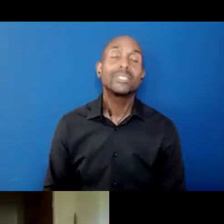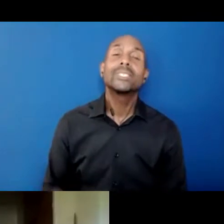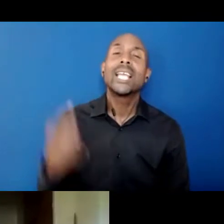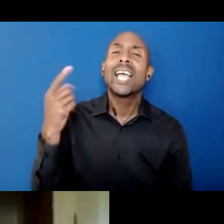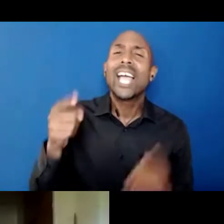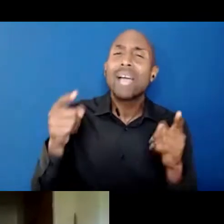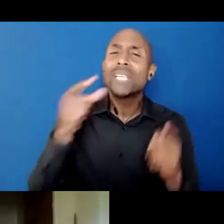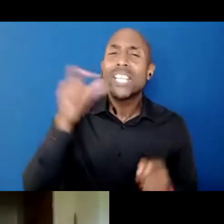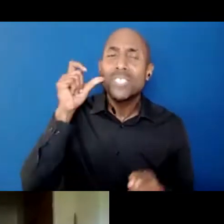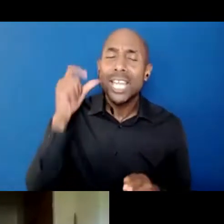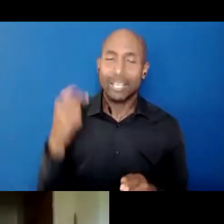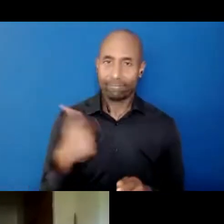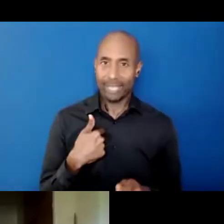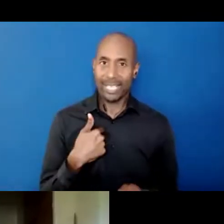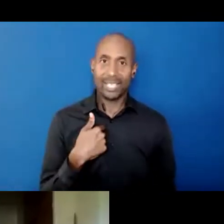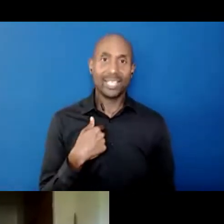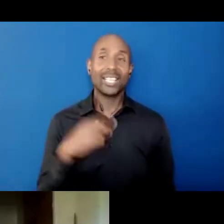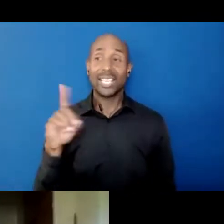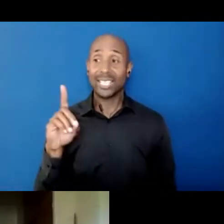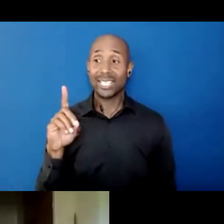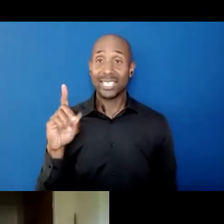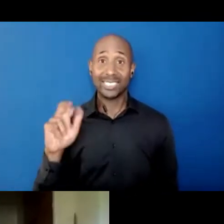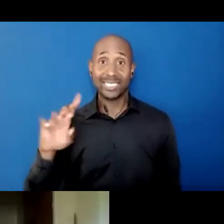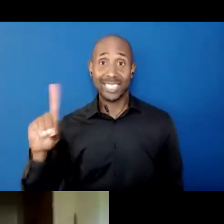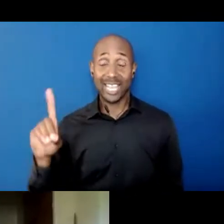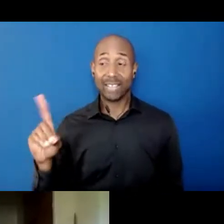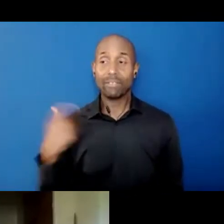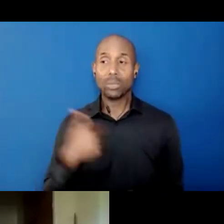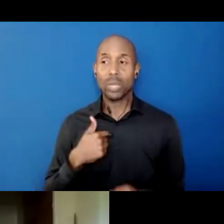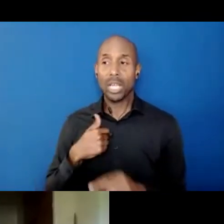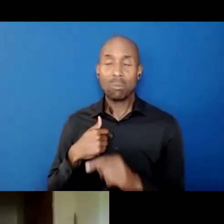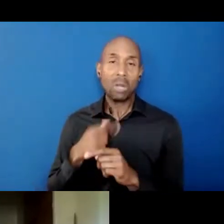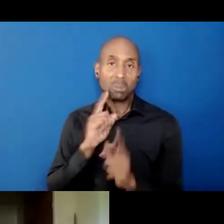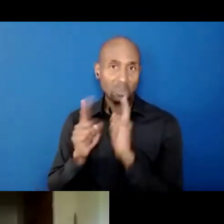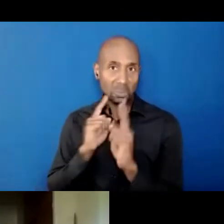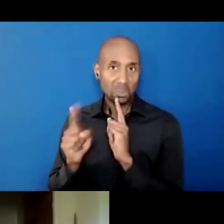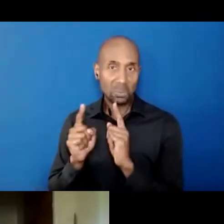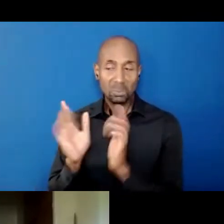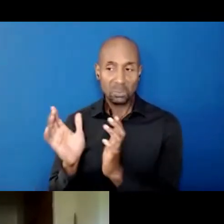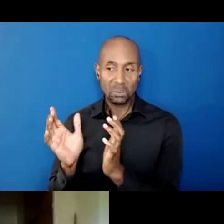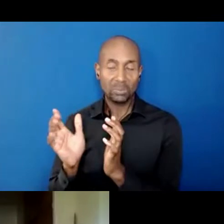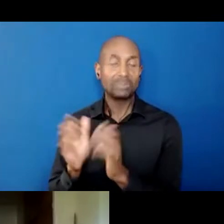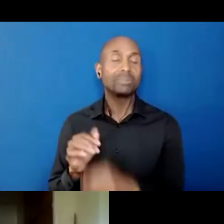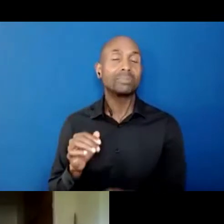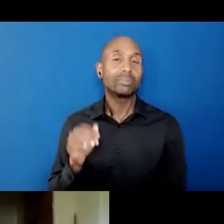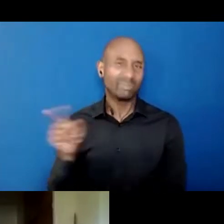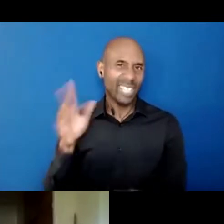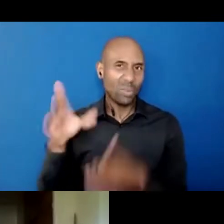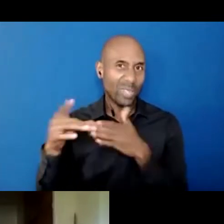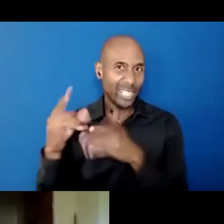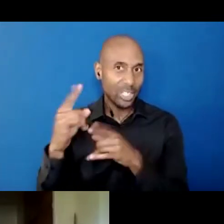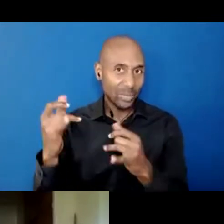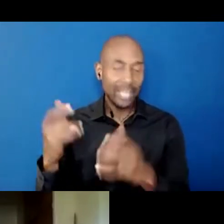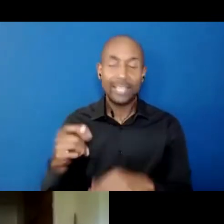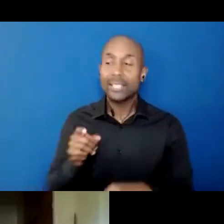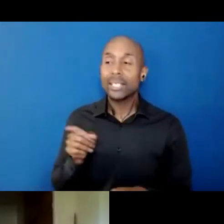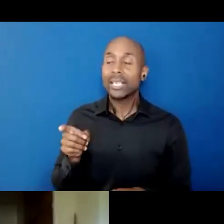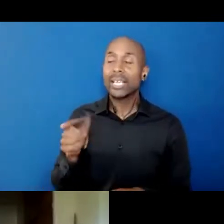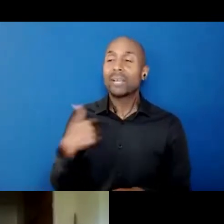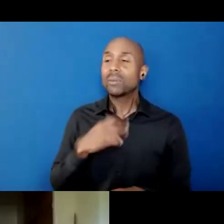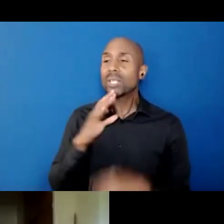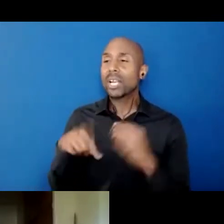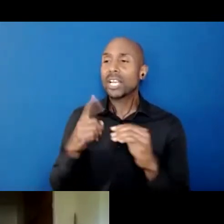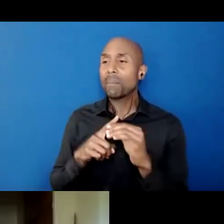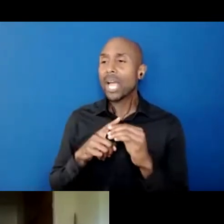to David, who's going to be facilitating soon. And when we were speaking about this session, I was asking, what is the best